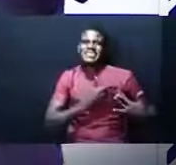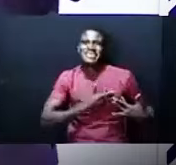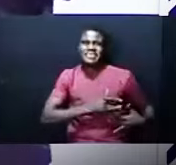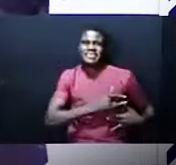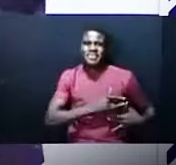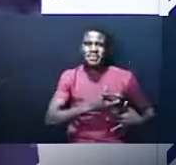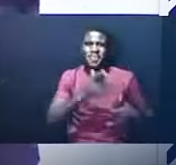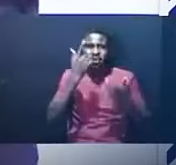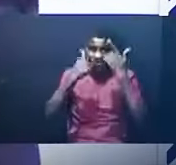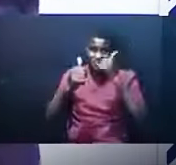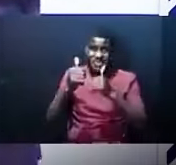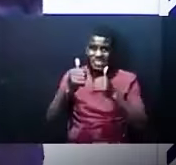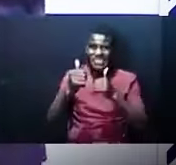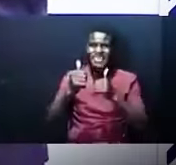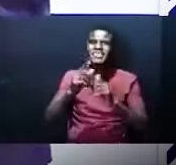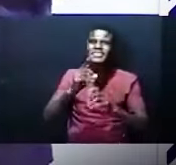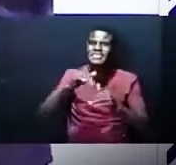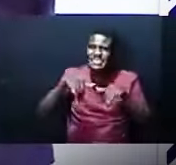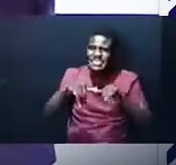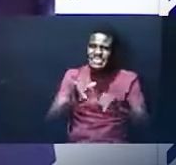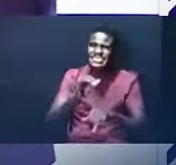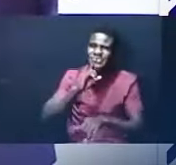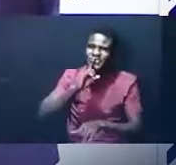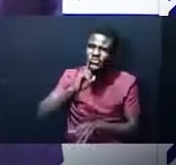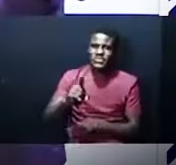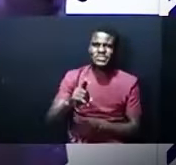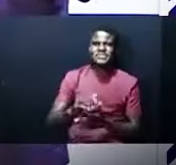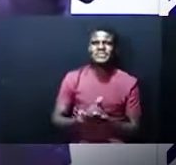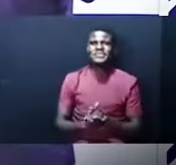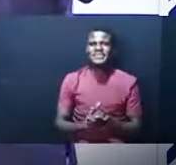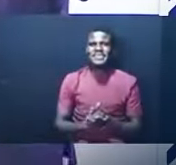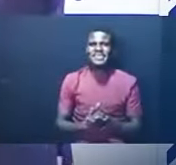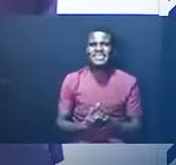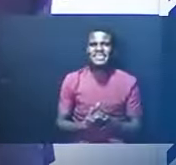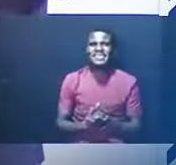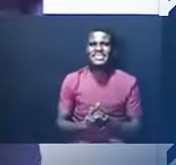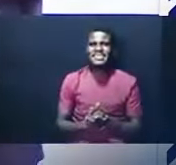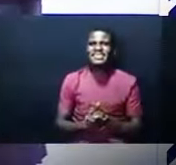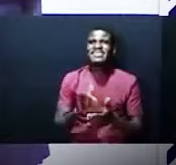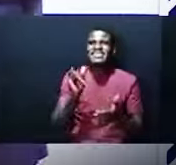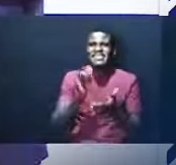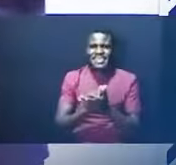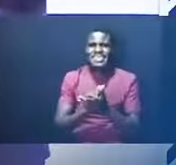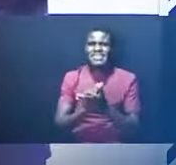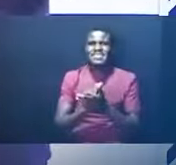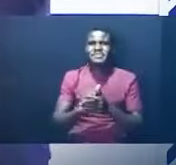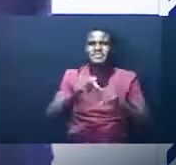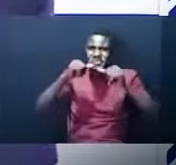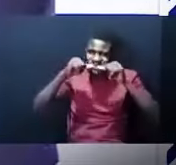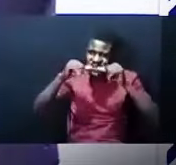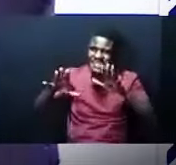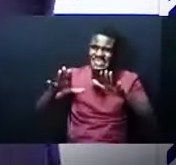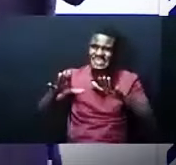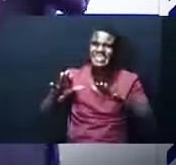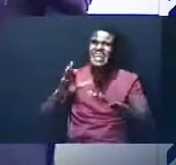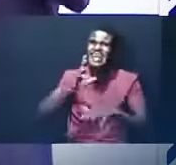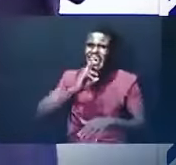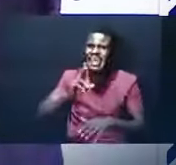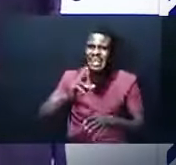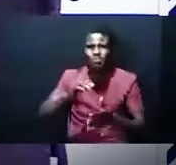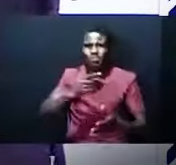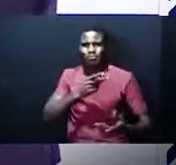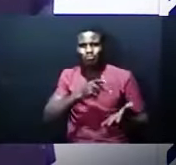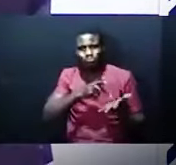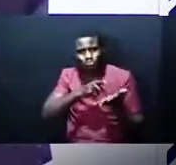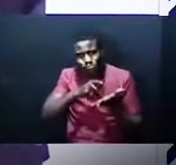Because it is truth. True, that blessed are the pure in heart,